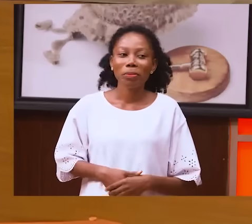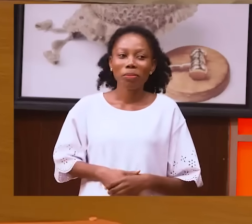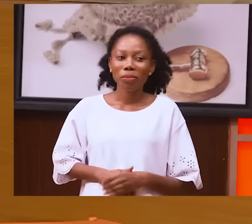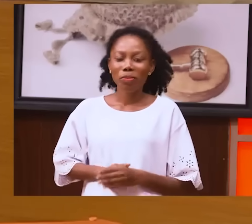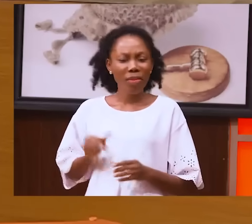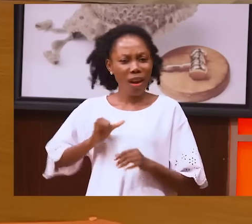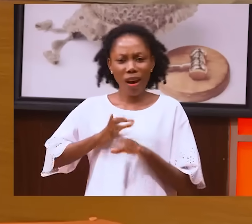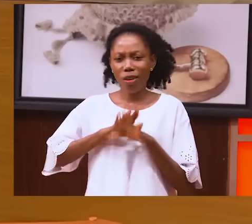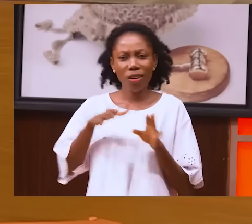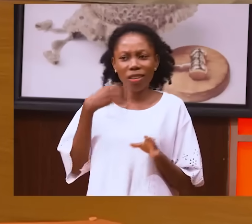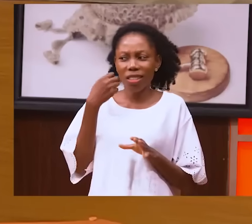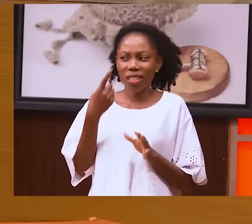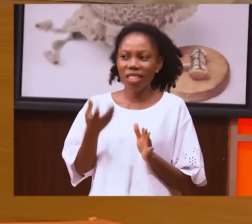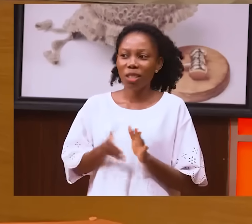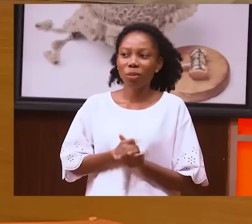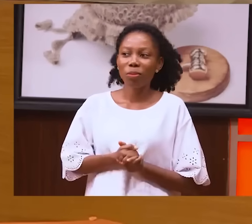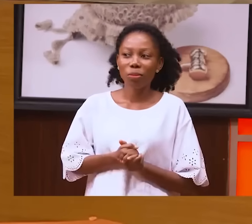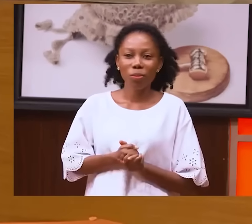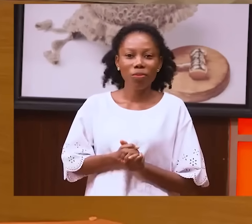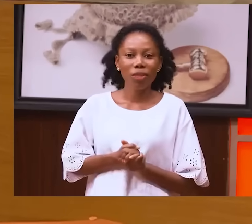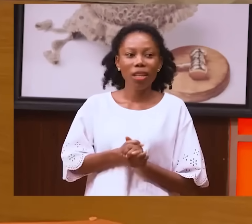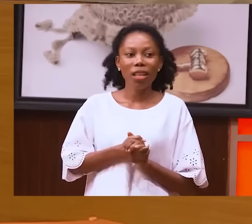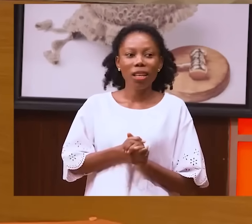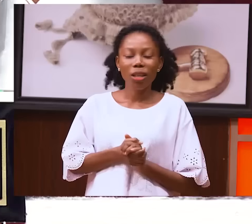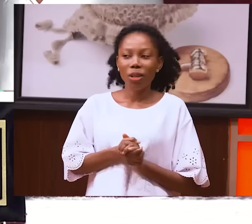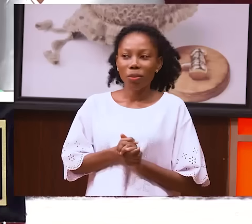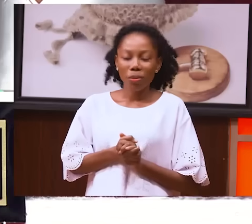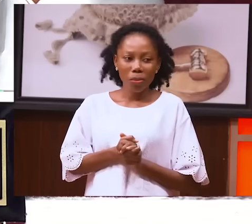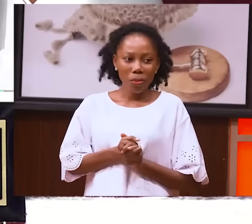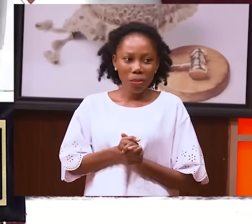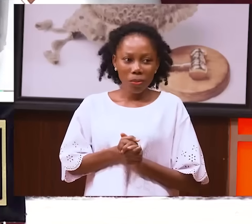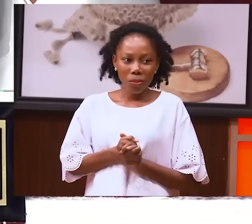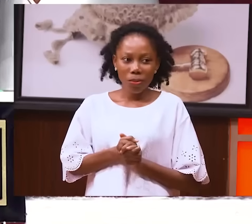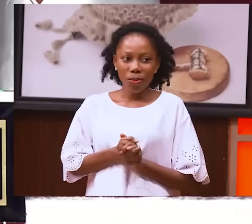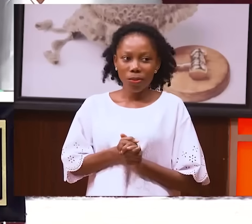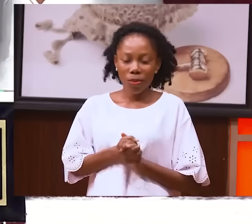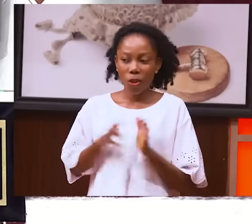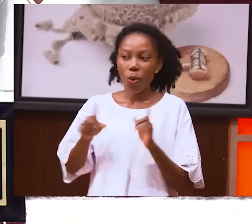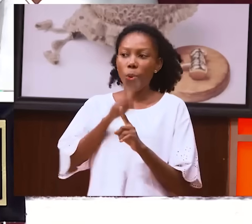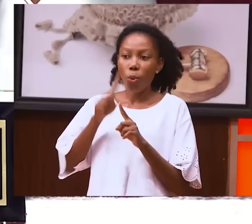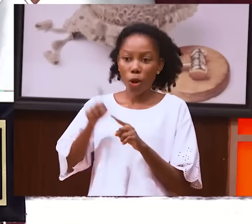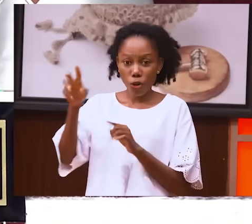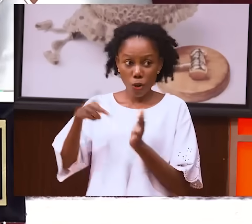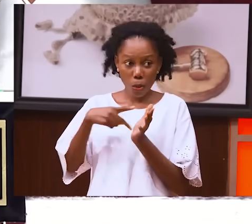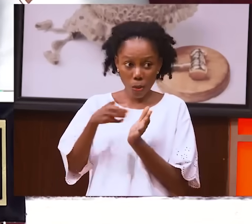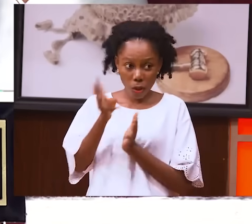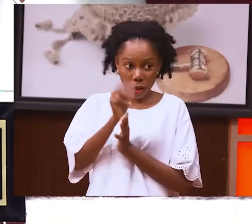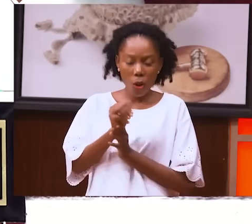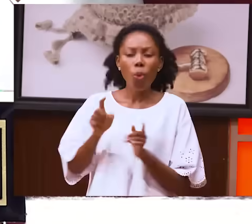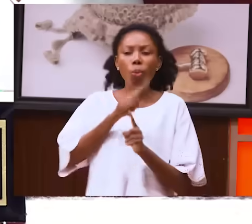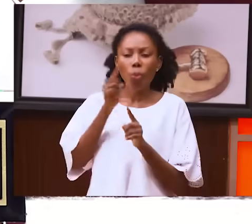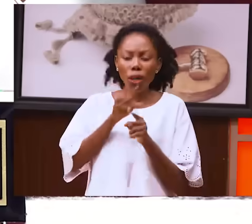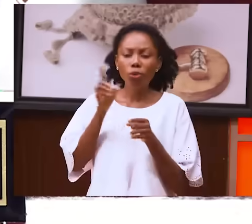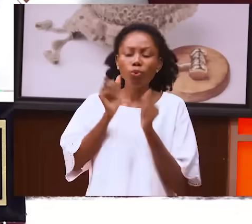I don't understand you. He gave me quick notice. Wait. When you paid, which period did you pay